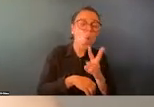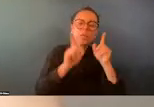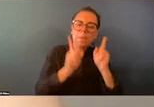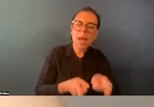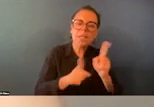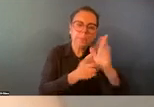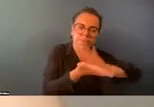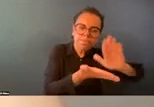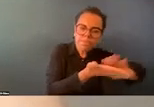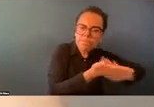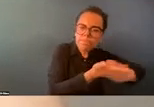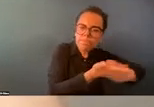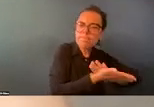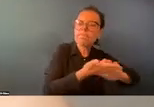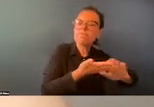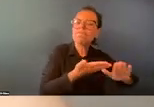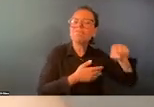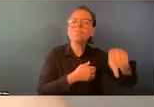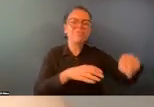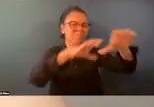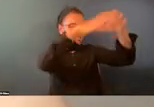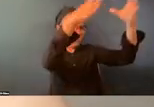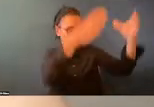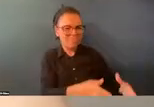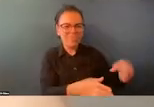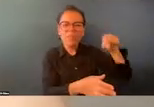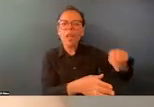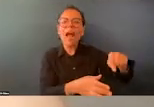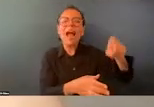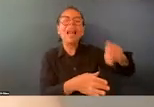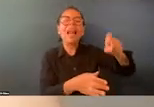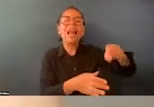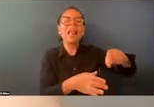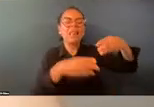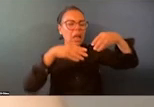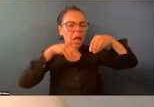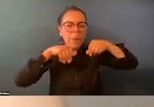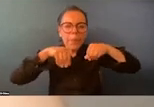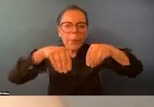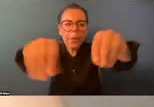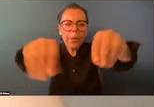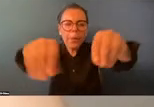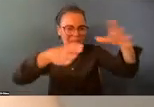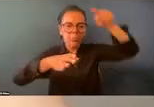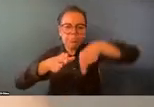generation units that help produce fertilizers and reduce emissions.